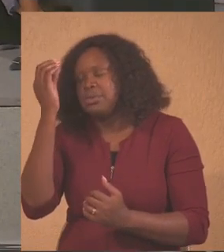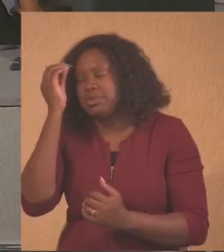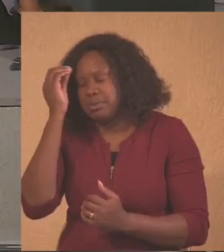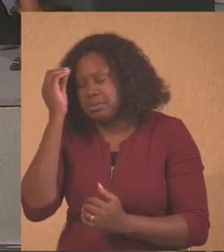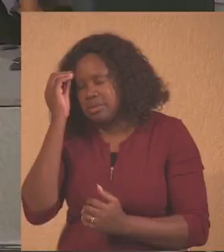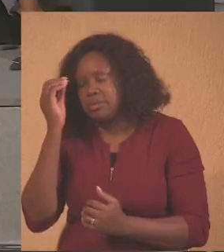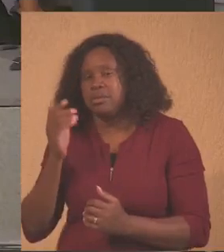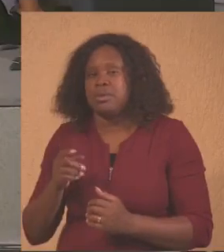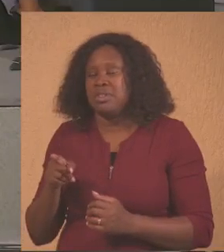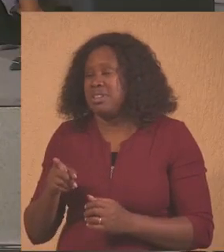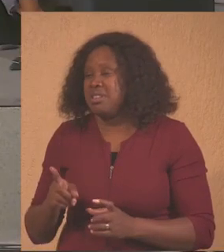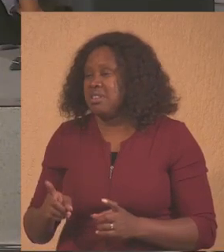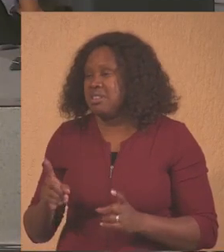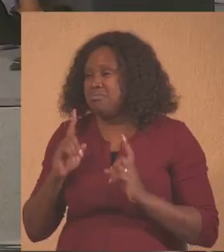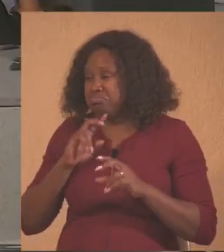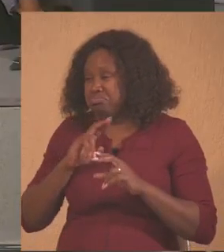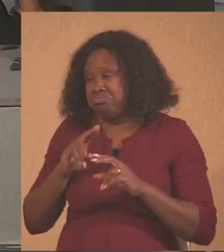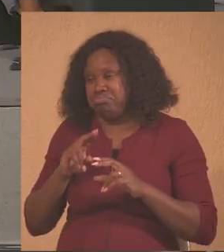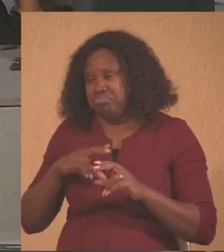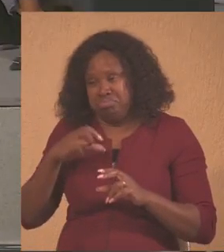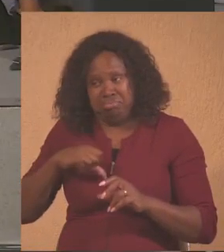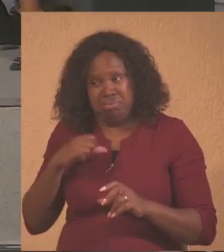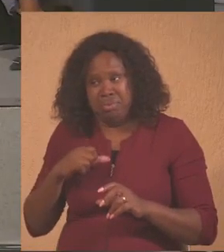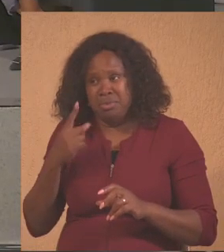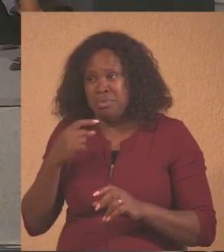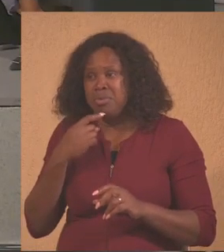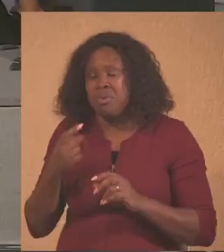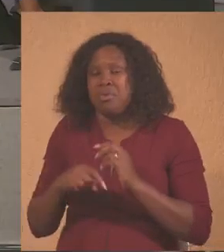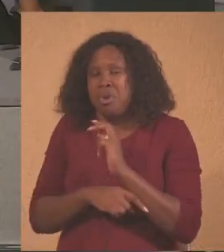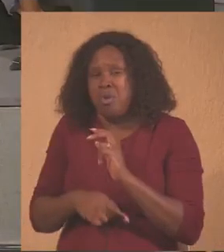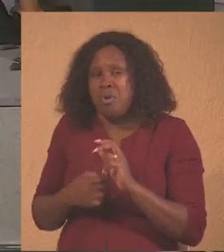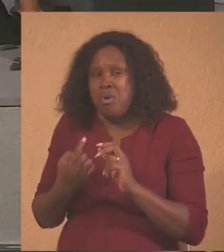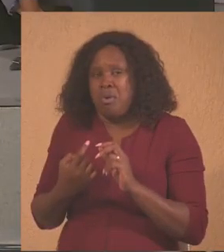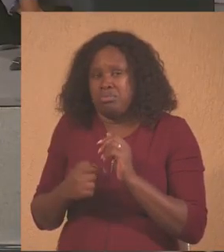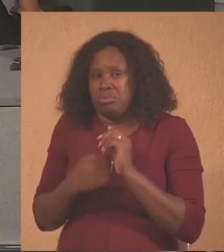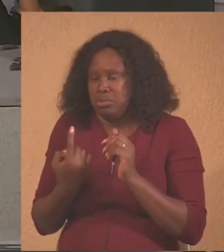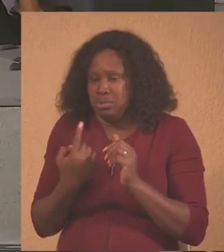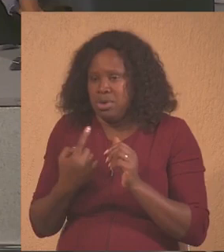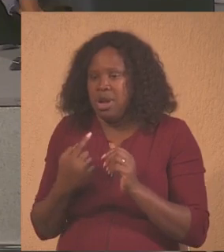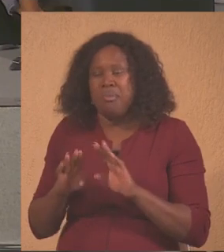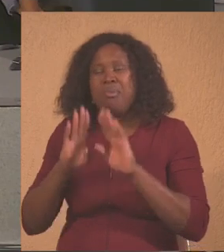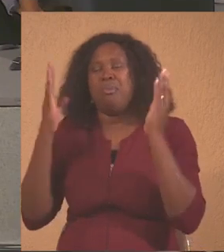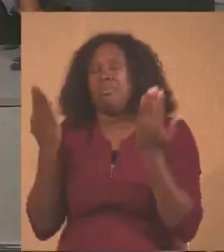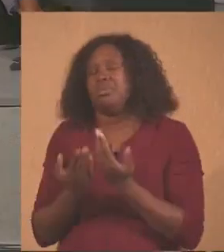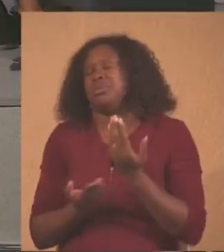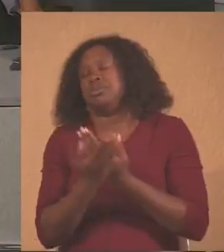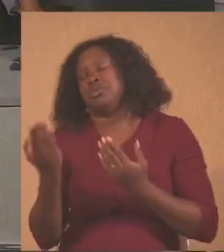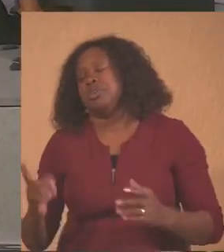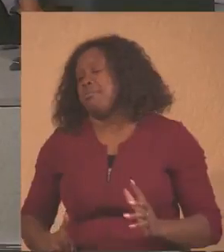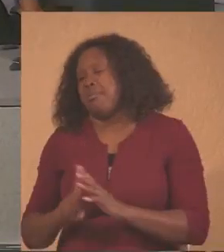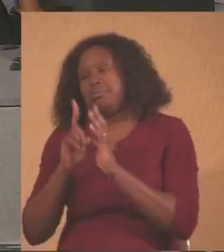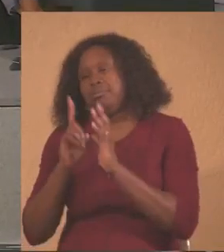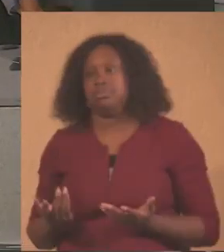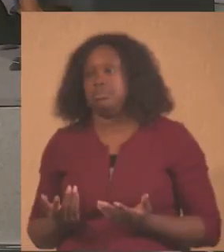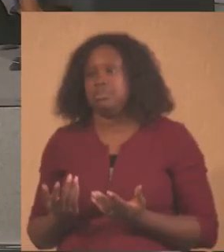not like we say it's localized in a country or in SADC region. It's all over the